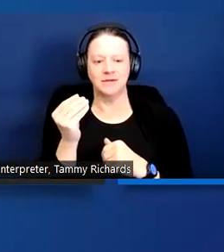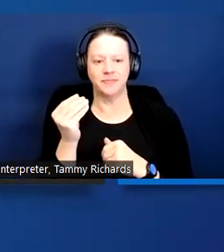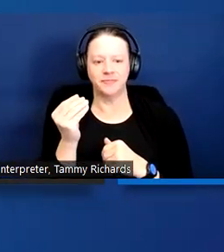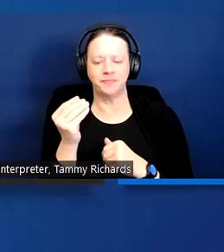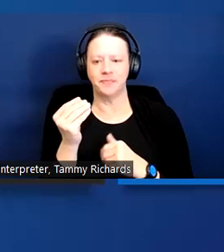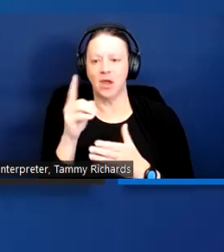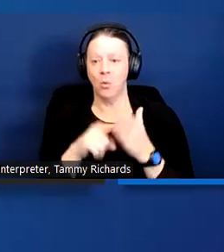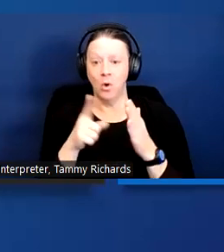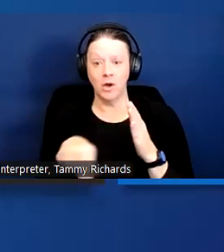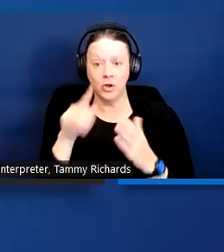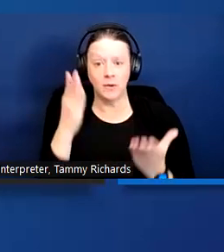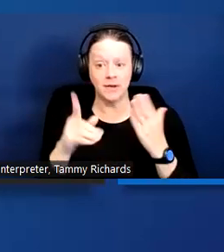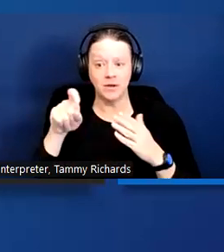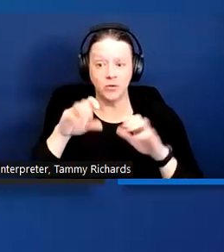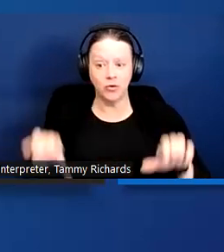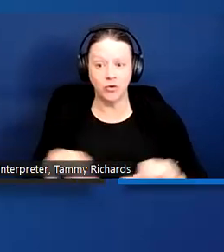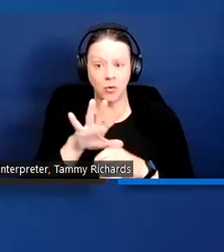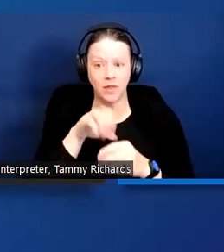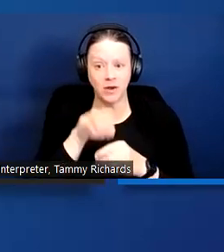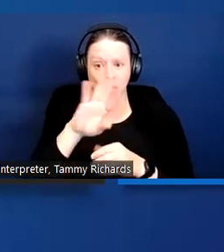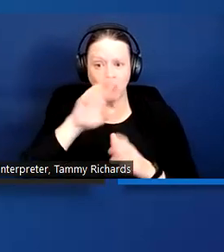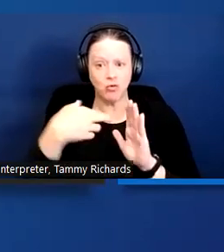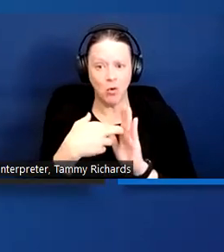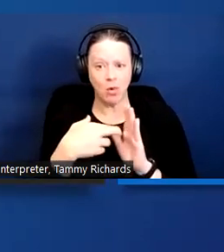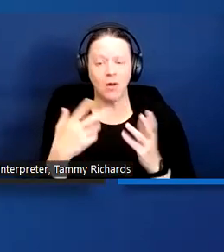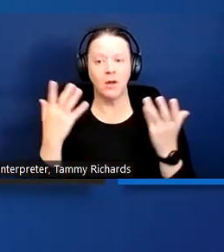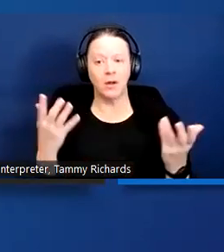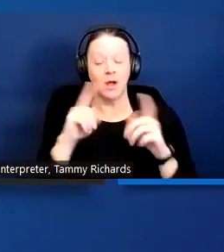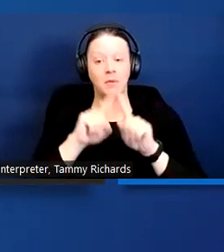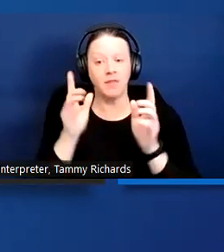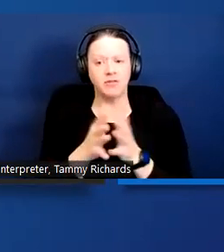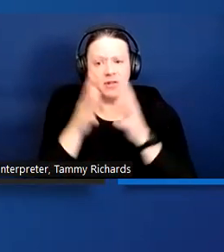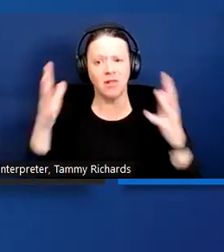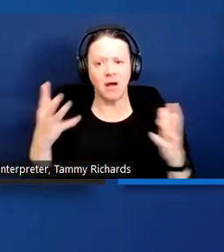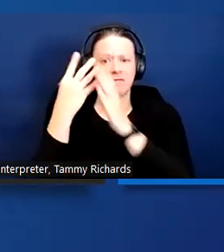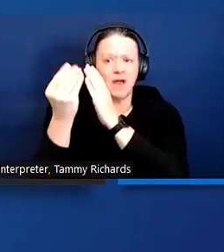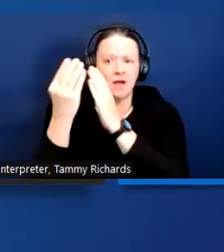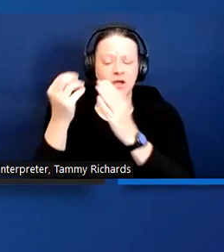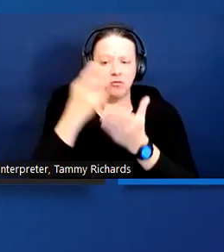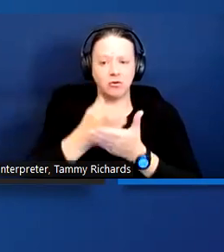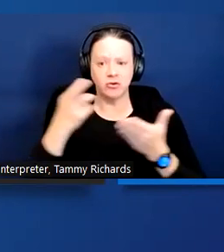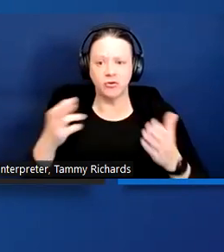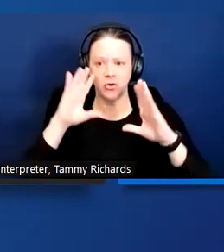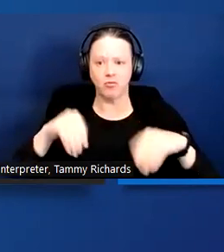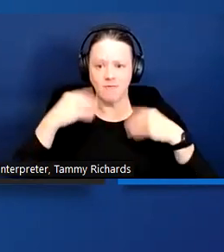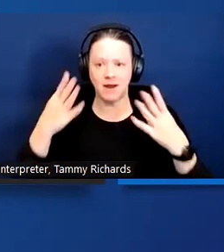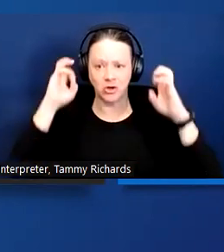what you might need to do in your role. But there's a lot of outside resources providing education on